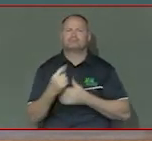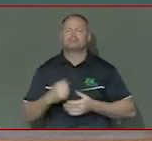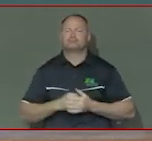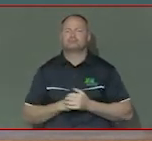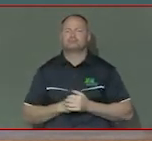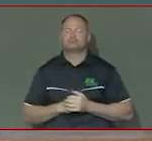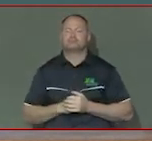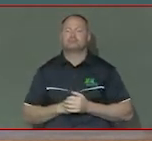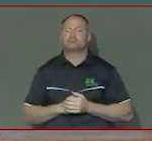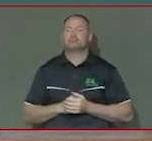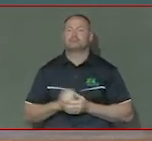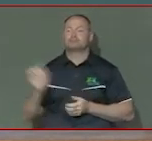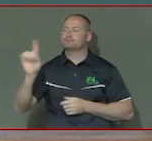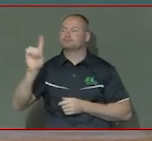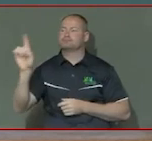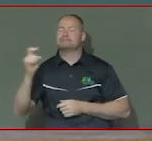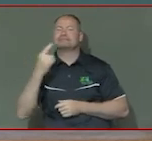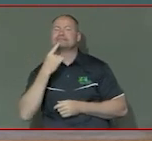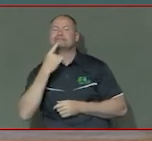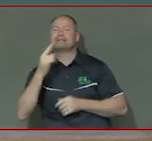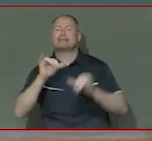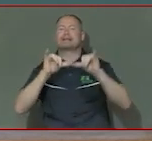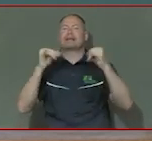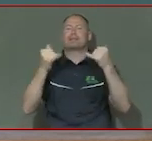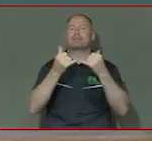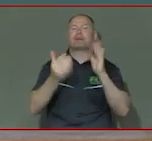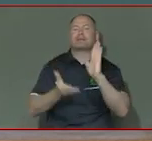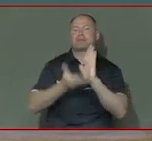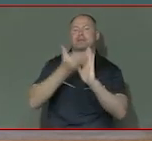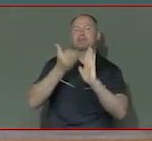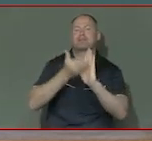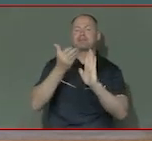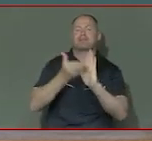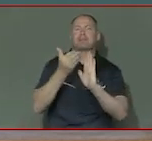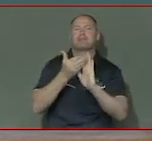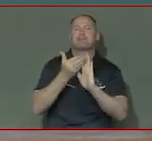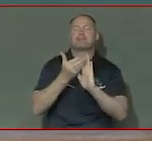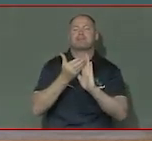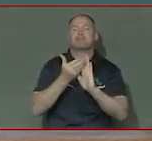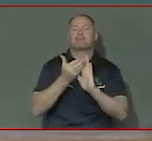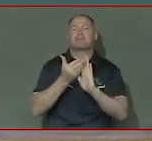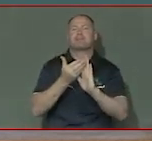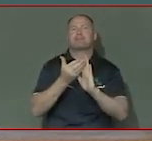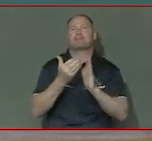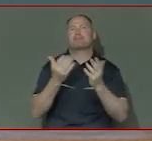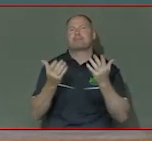the company uses a markup of, let's say, 60%.